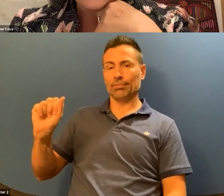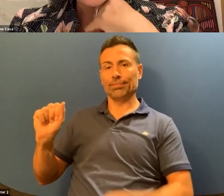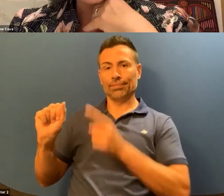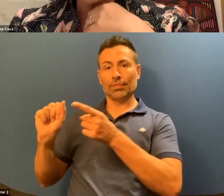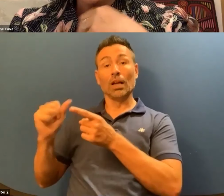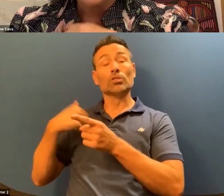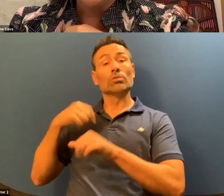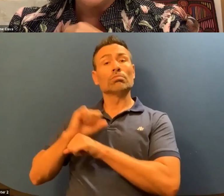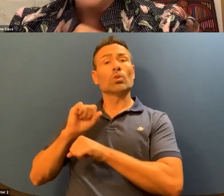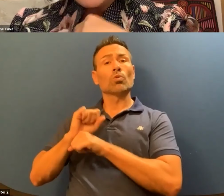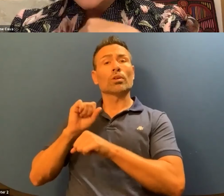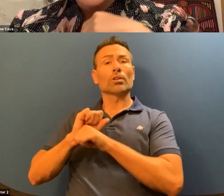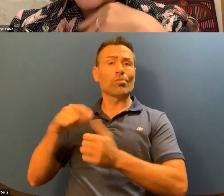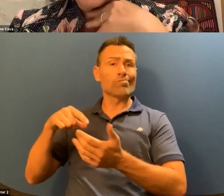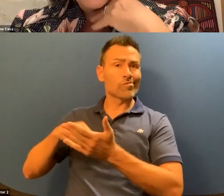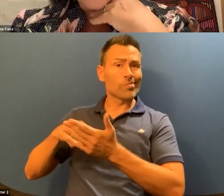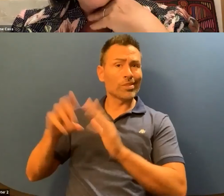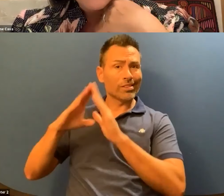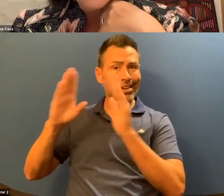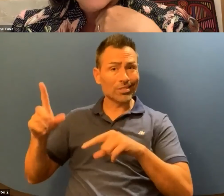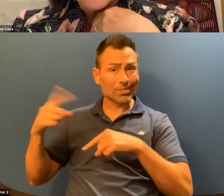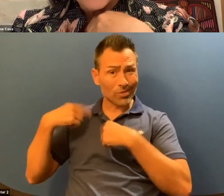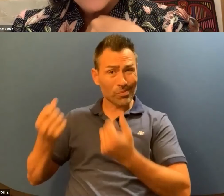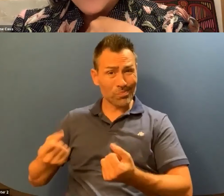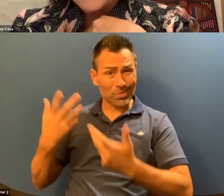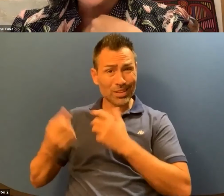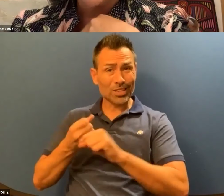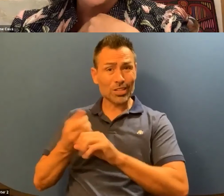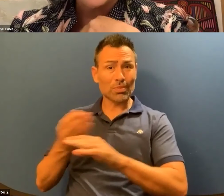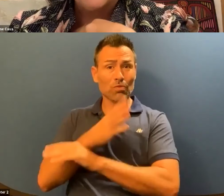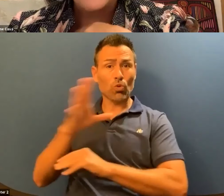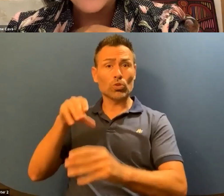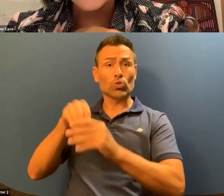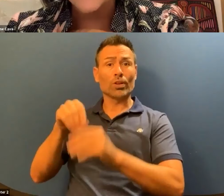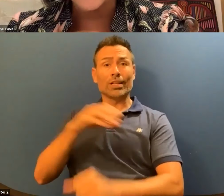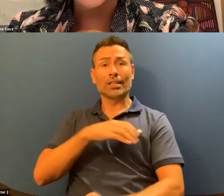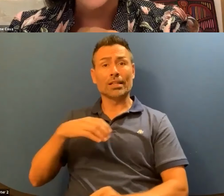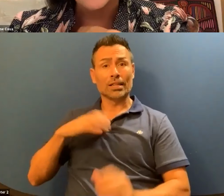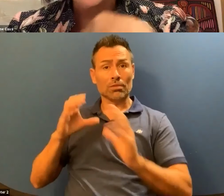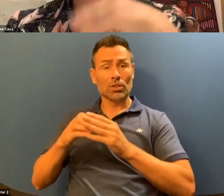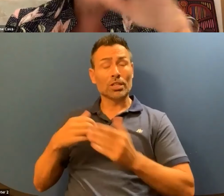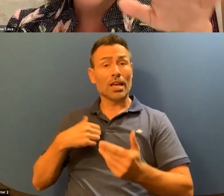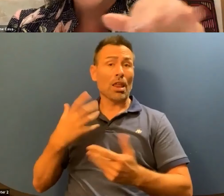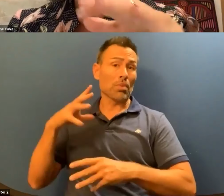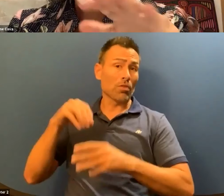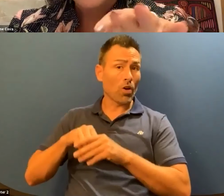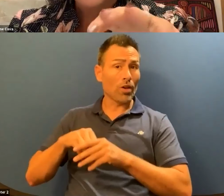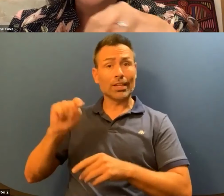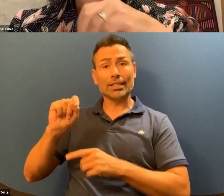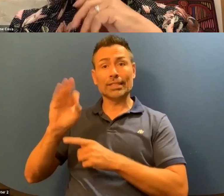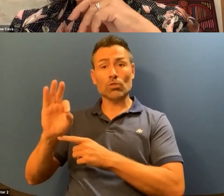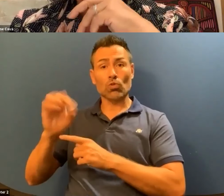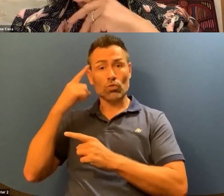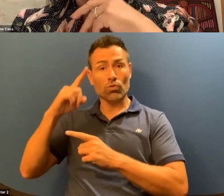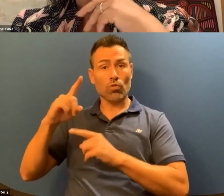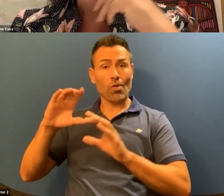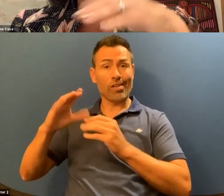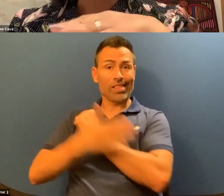and housing for many years, long before coming on the commission, and served on a county task force and created another independent task